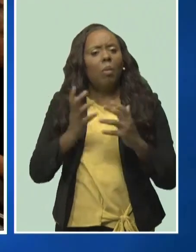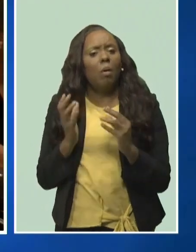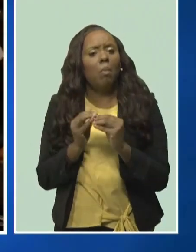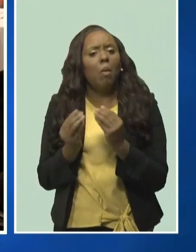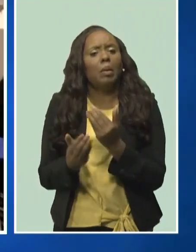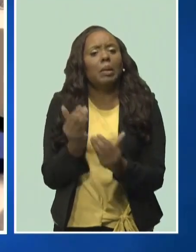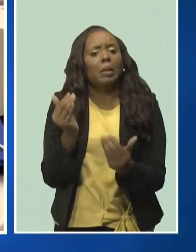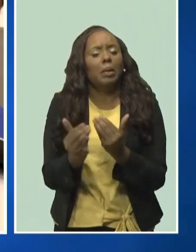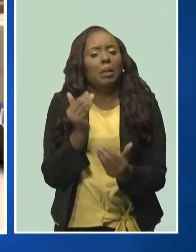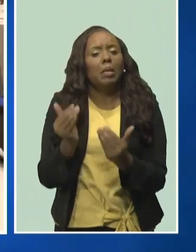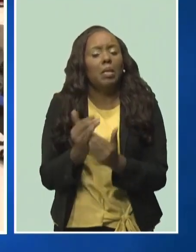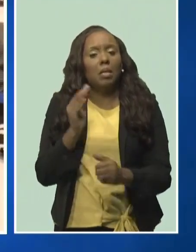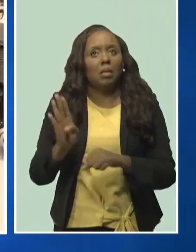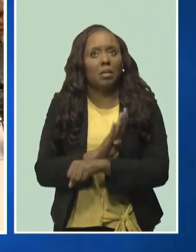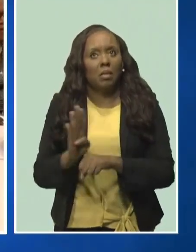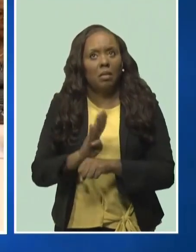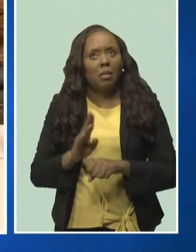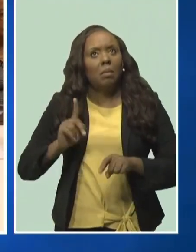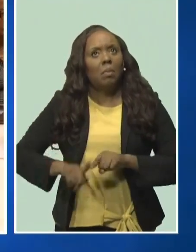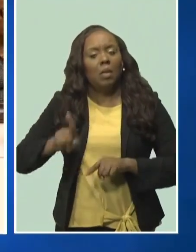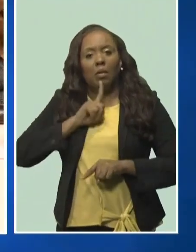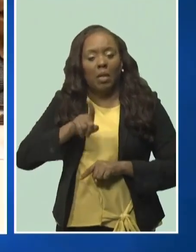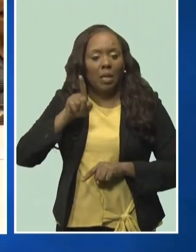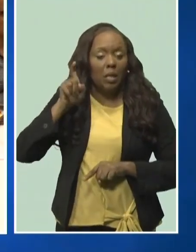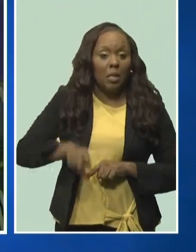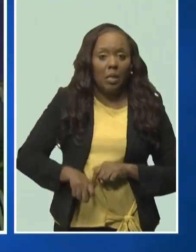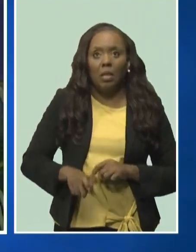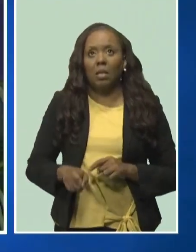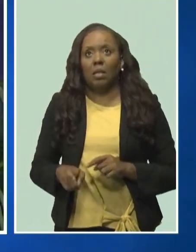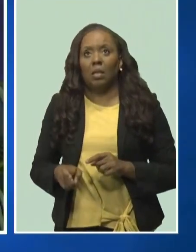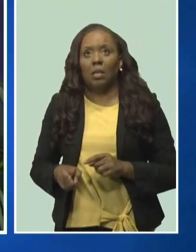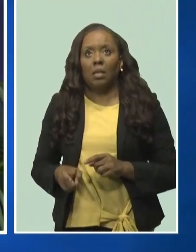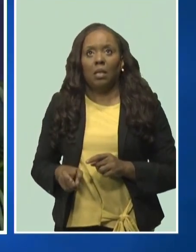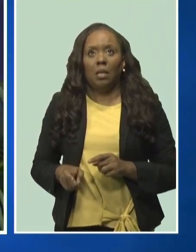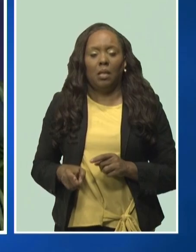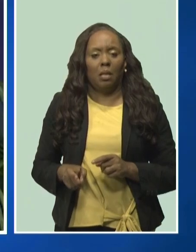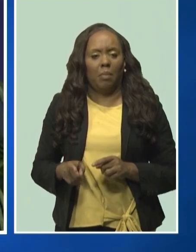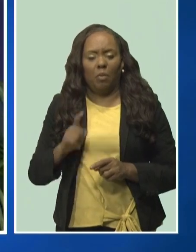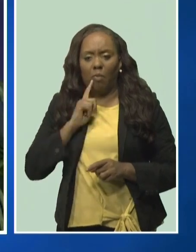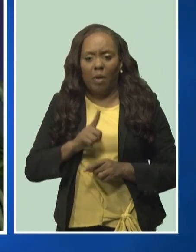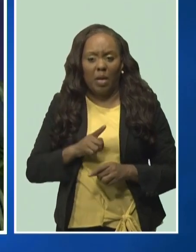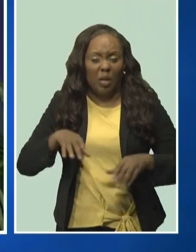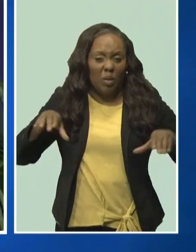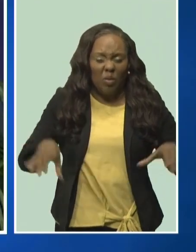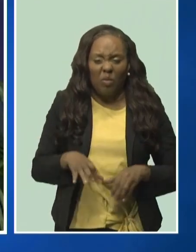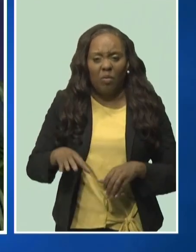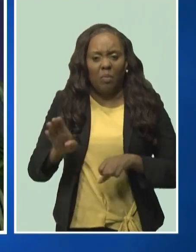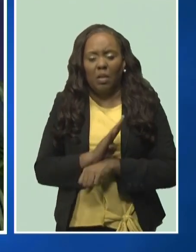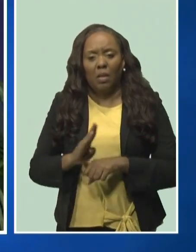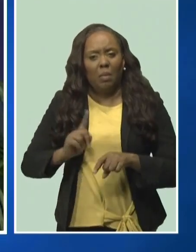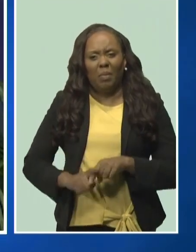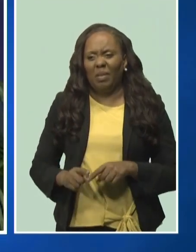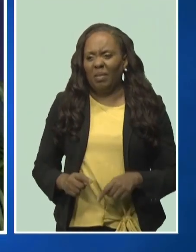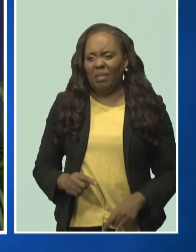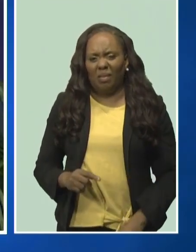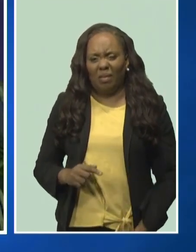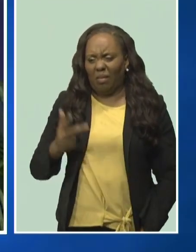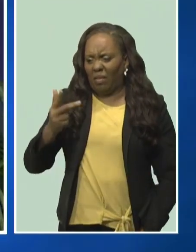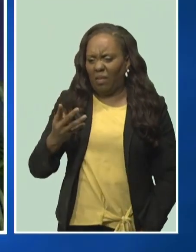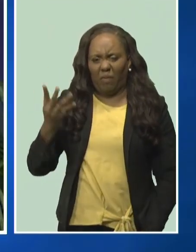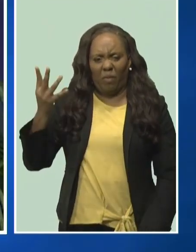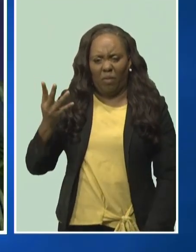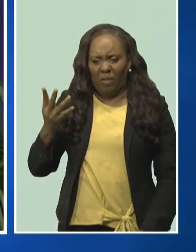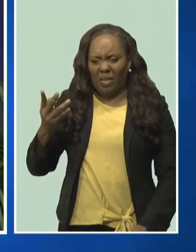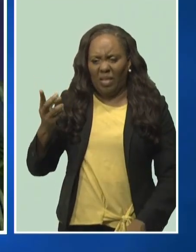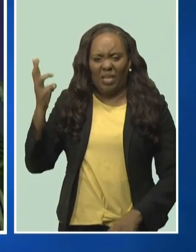business, but unless you are actively engaged in business, something sitting on your desk for 3, 4, 5, 6 months at a time